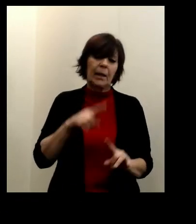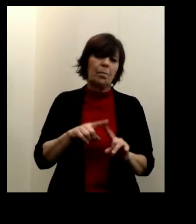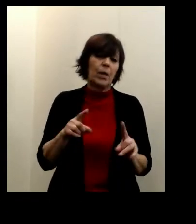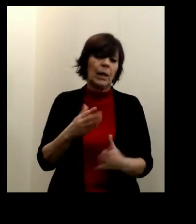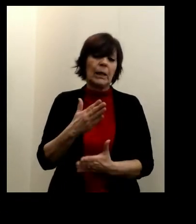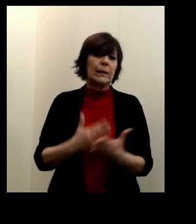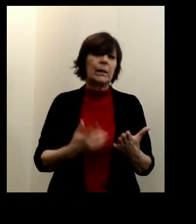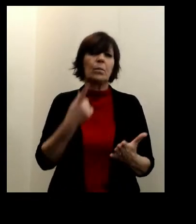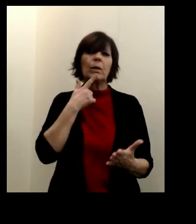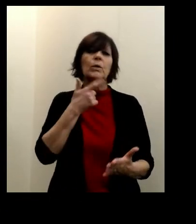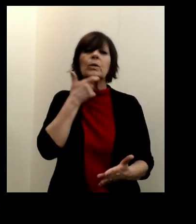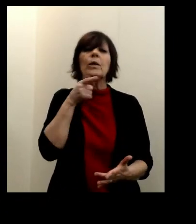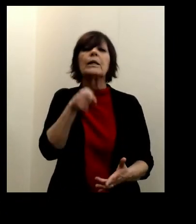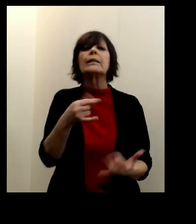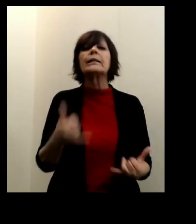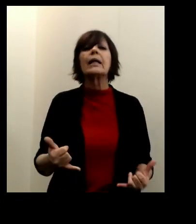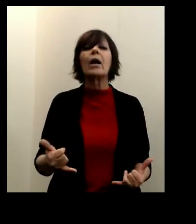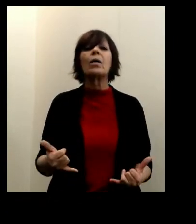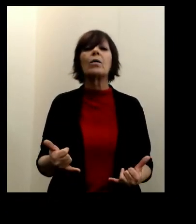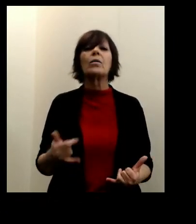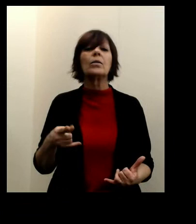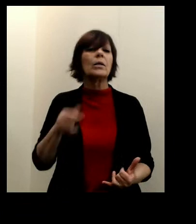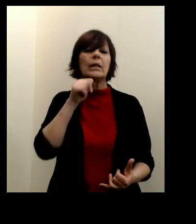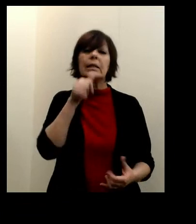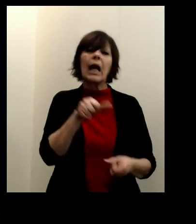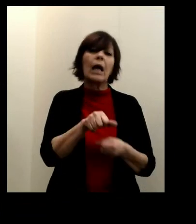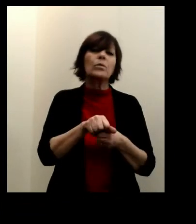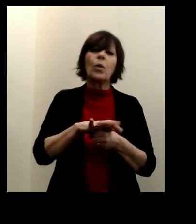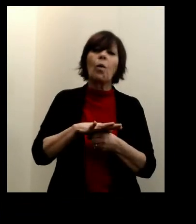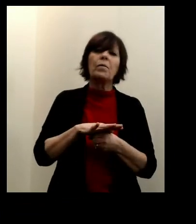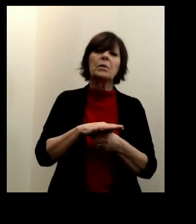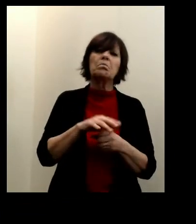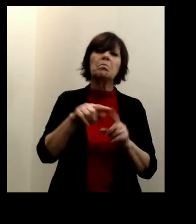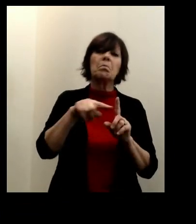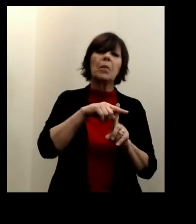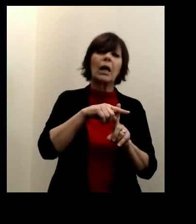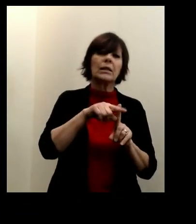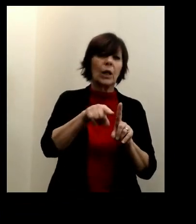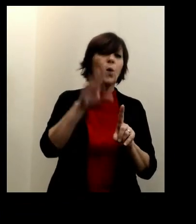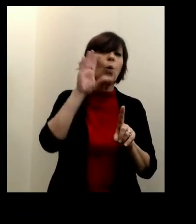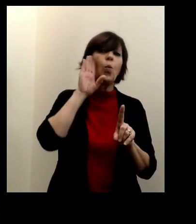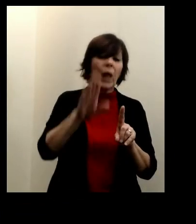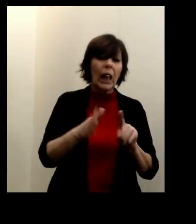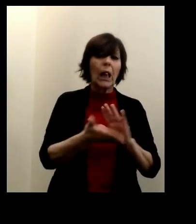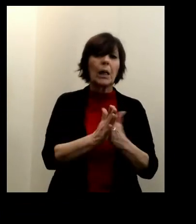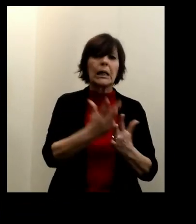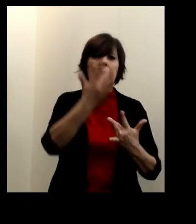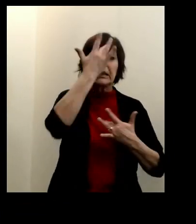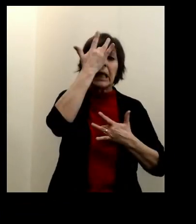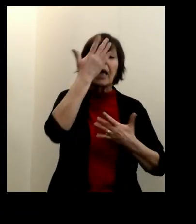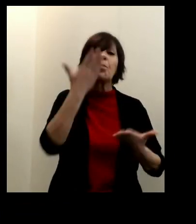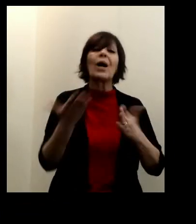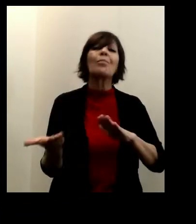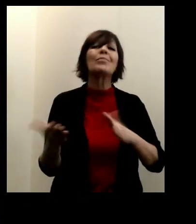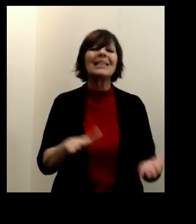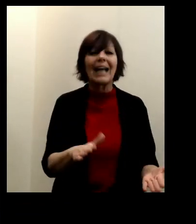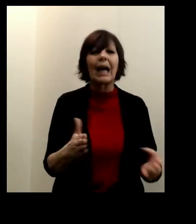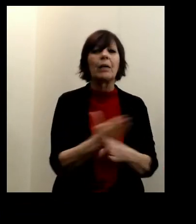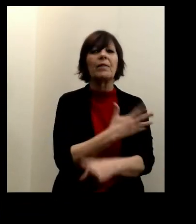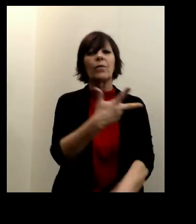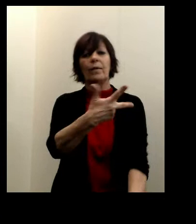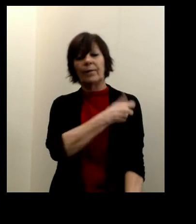who's probably watching this right now who's not COVID-19 positive, who will catch the illness and probably die before they can get a